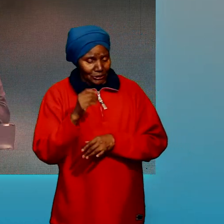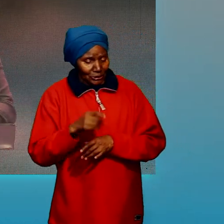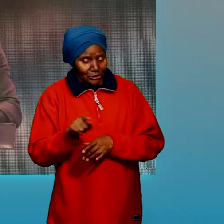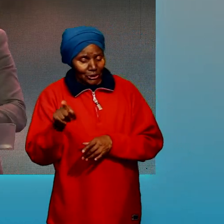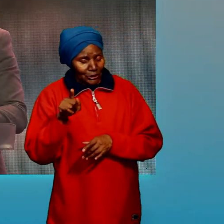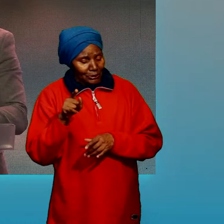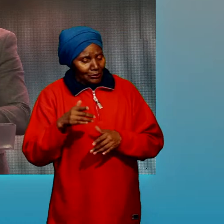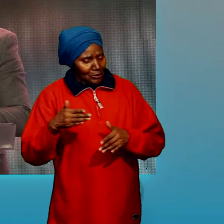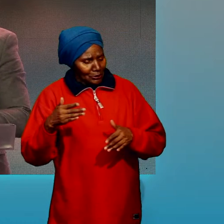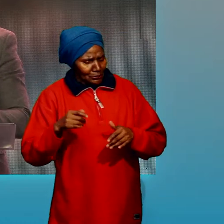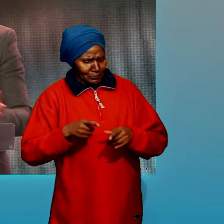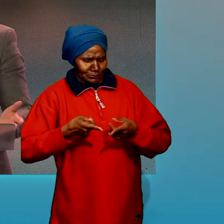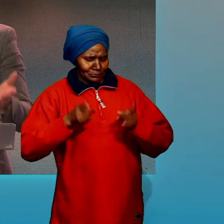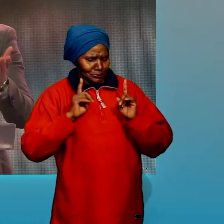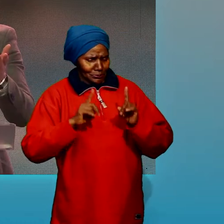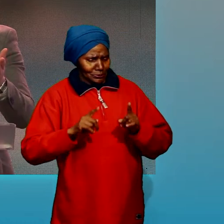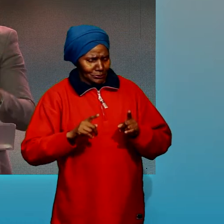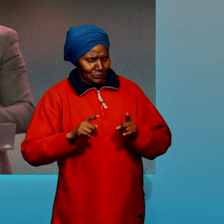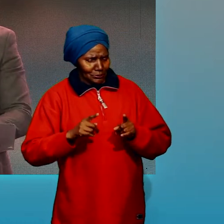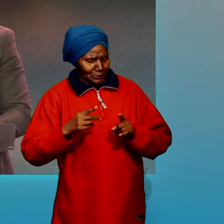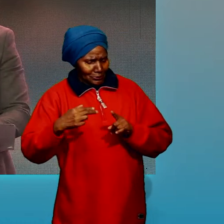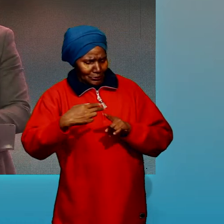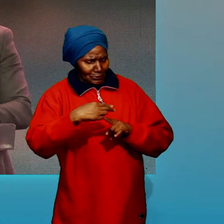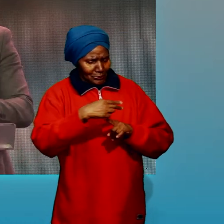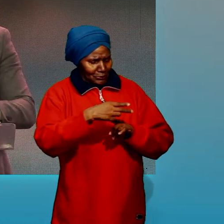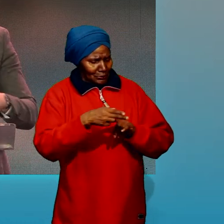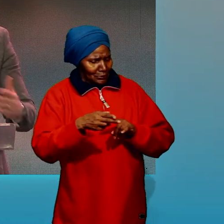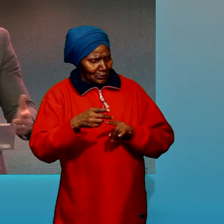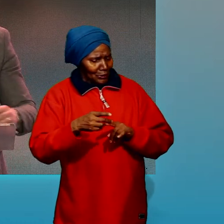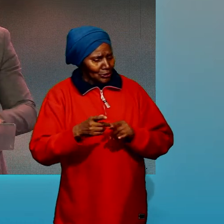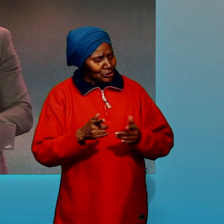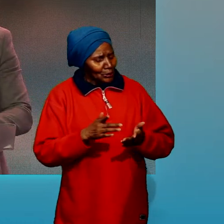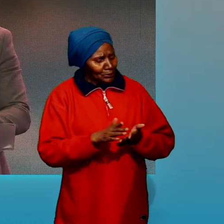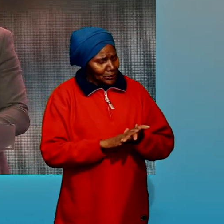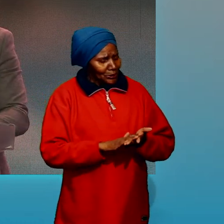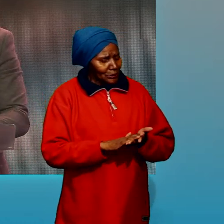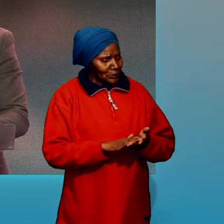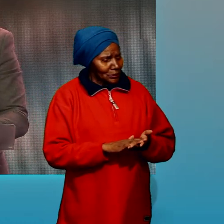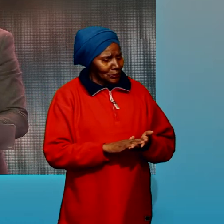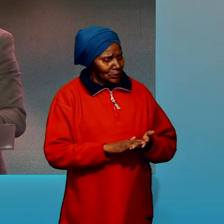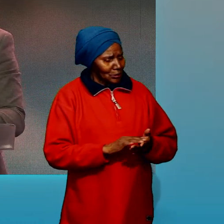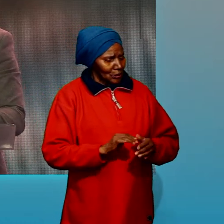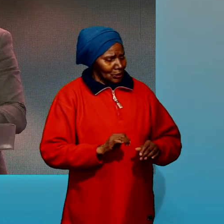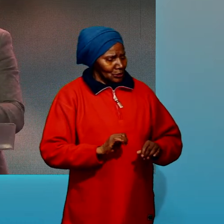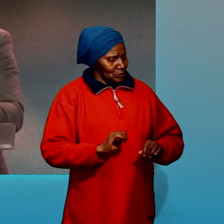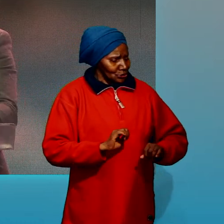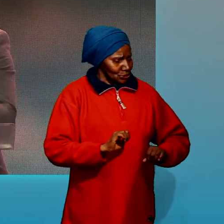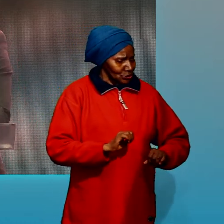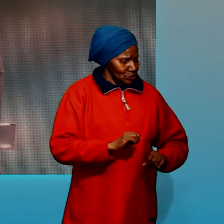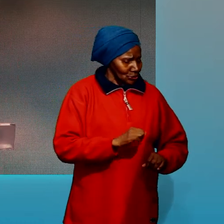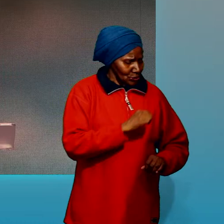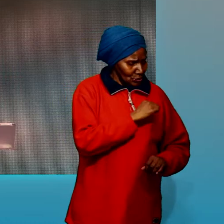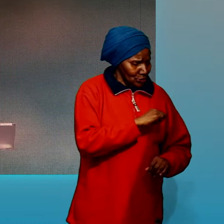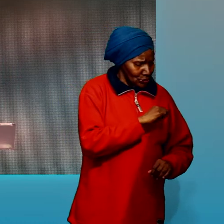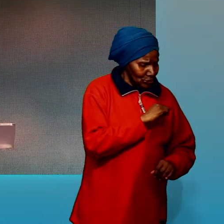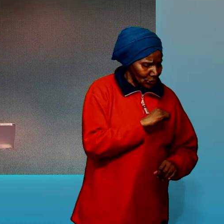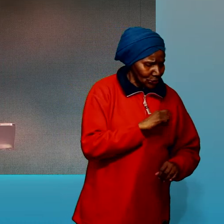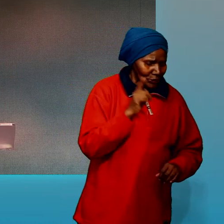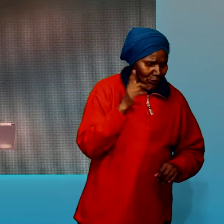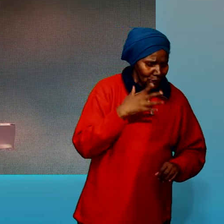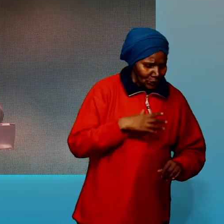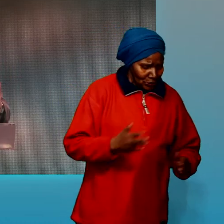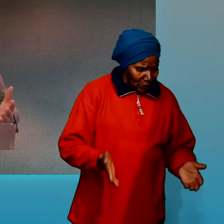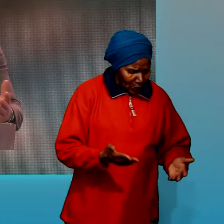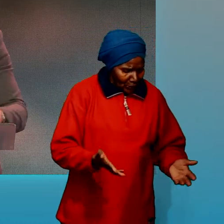vine dresser, needs to lift up the unfruitful believers to help them become fruitful, which means greater exposure to the